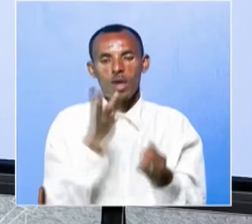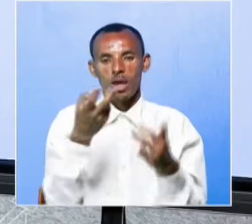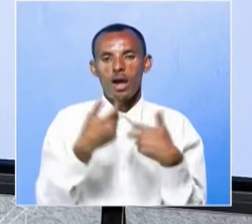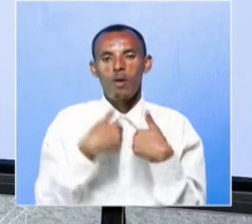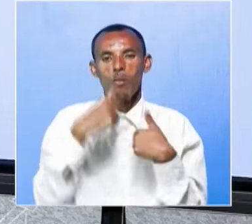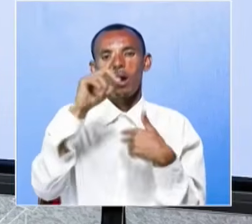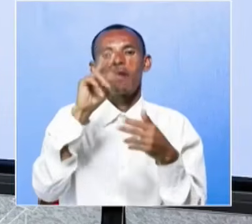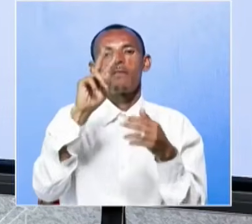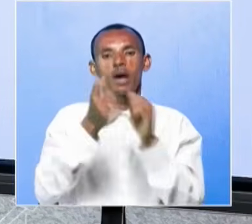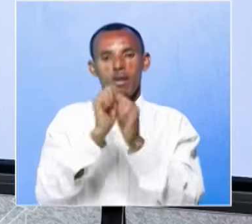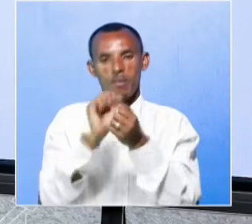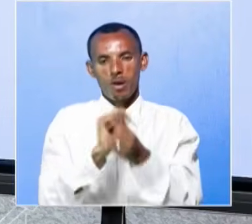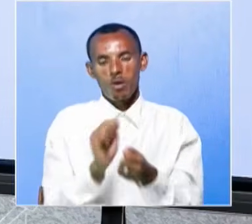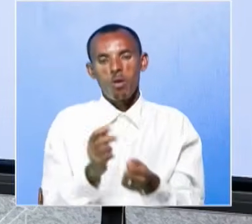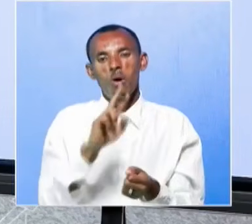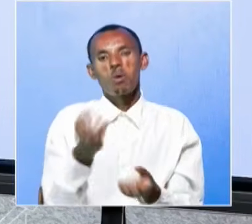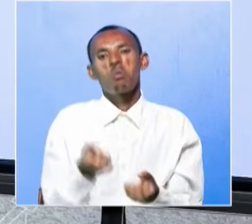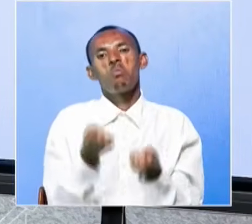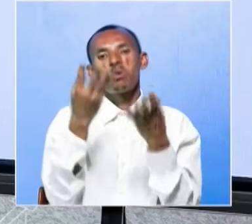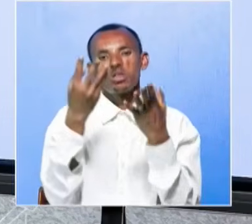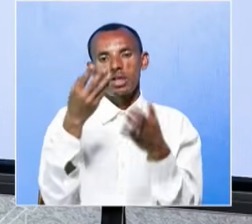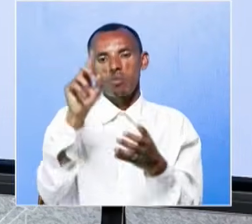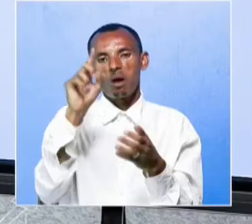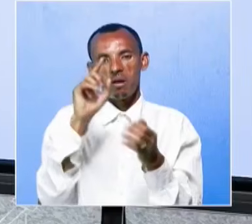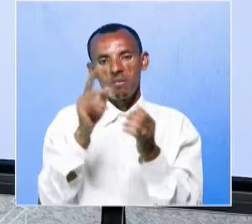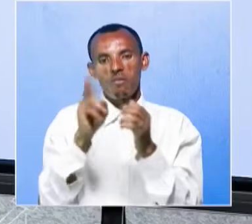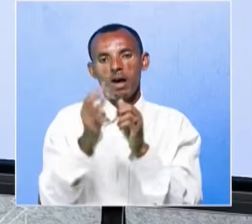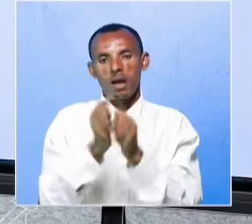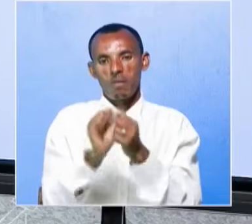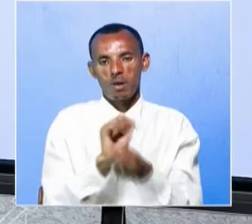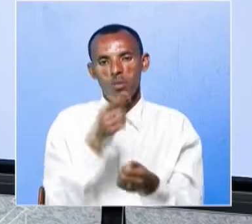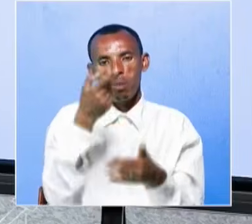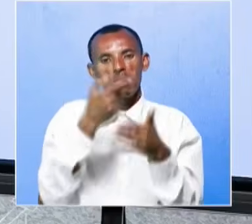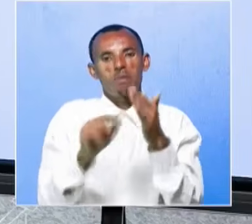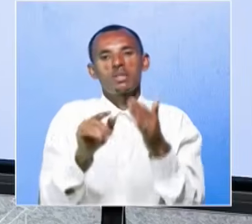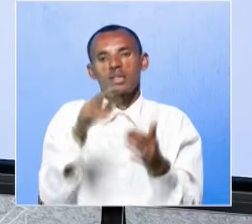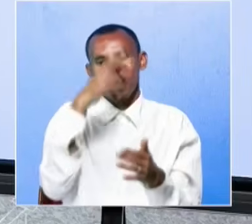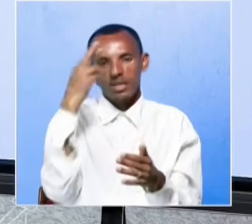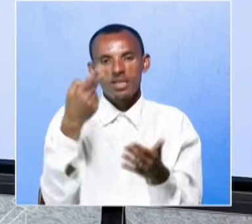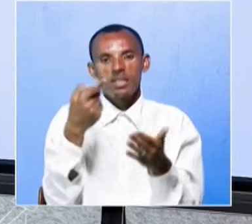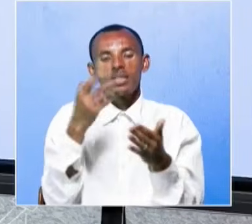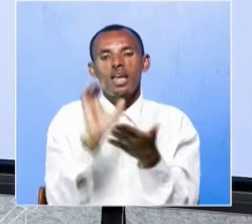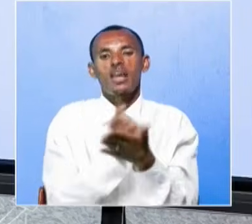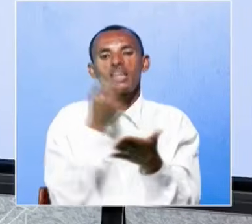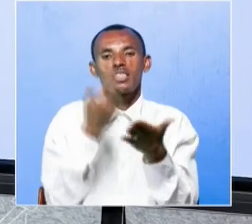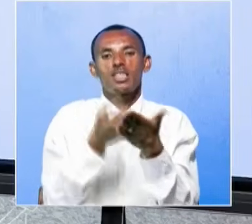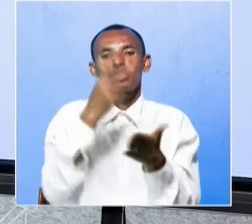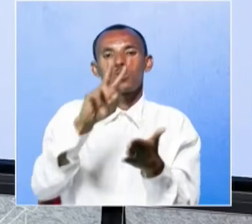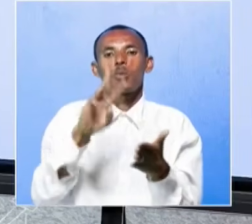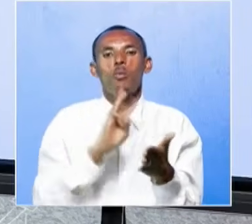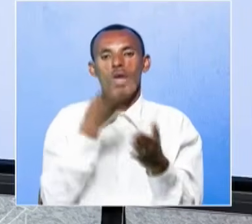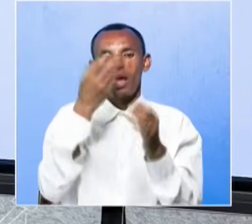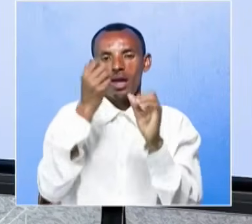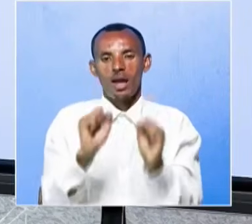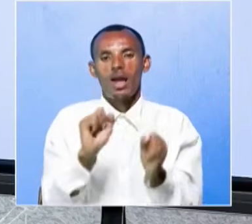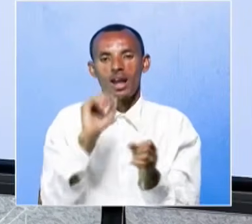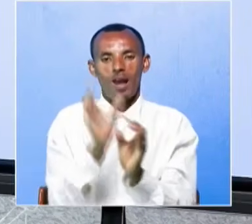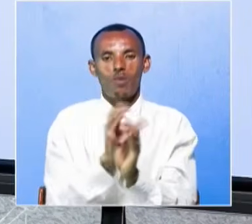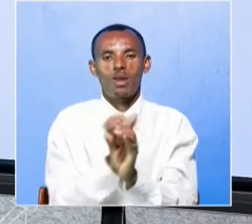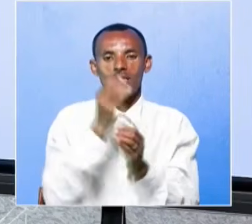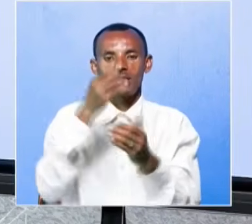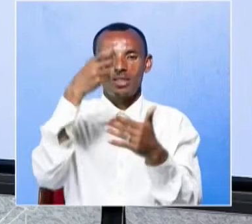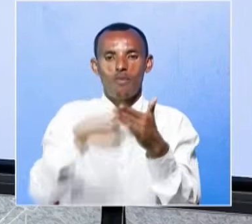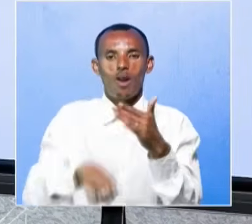more than one variable, whatever the case. So taking these two, we can calculate the value of